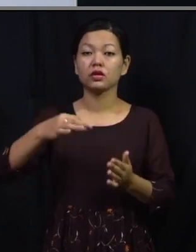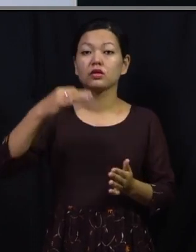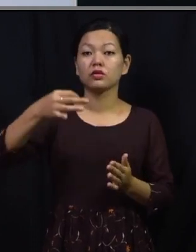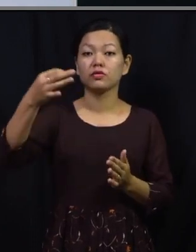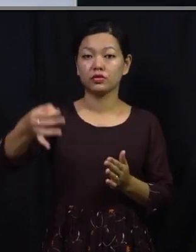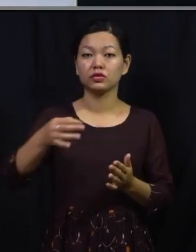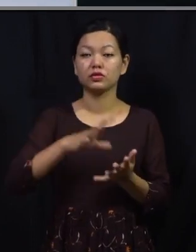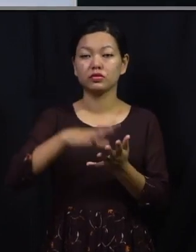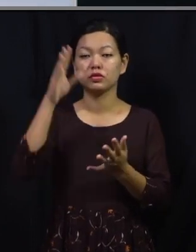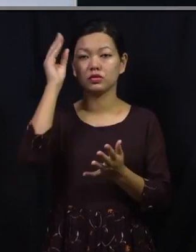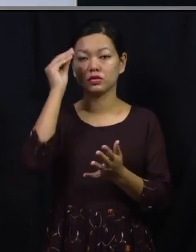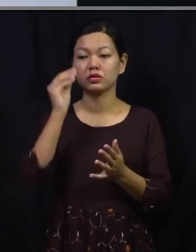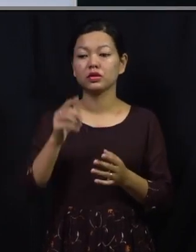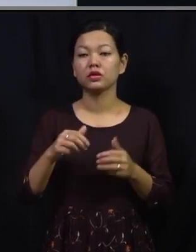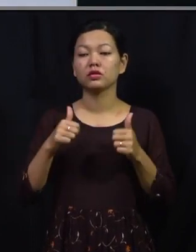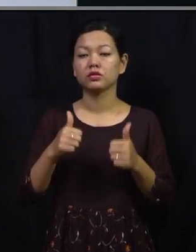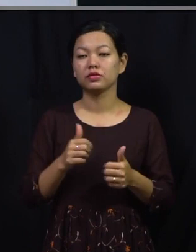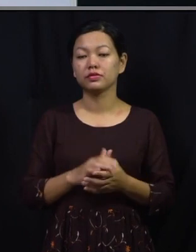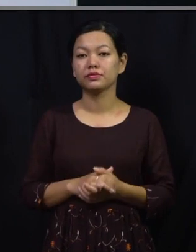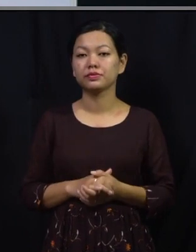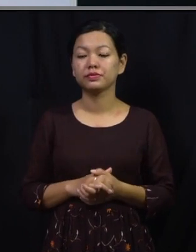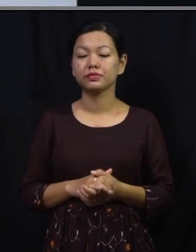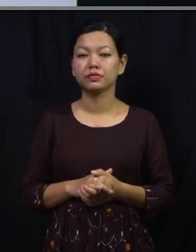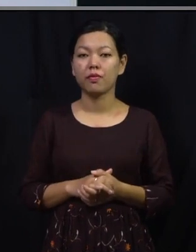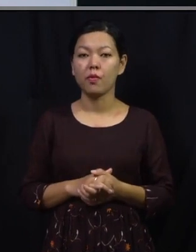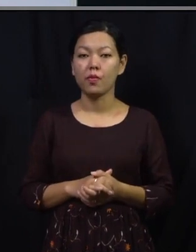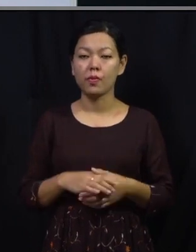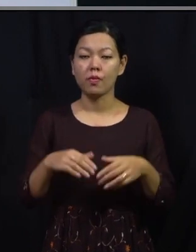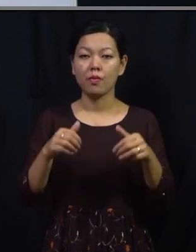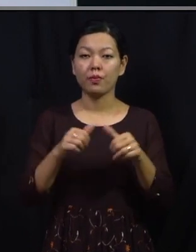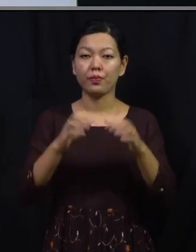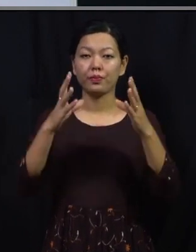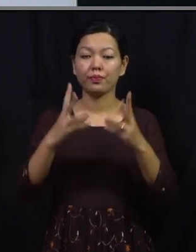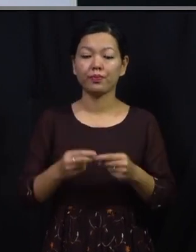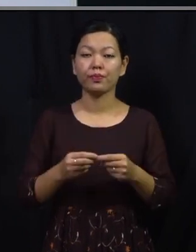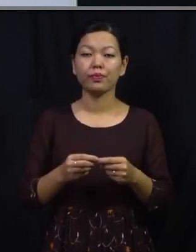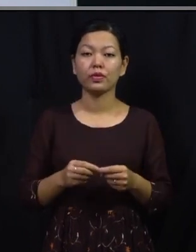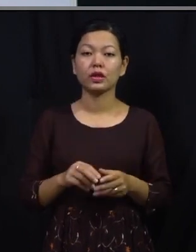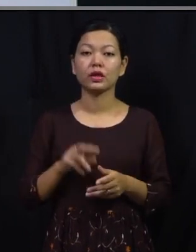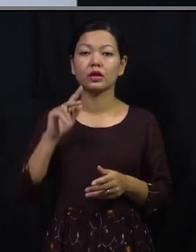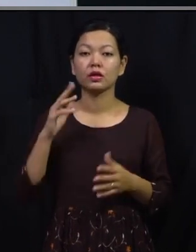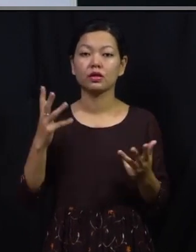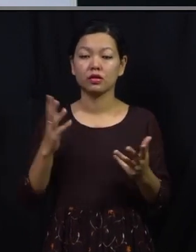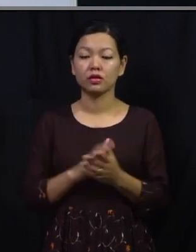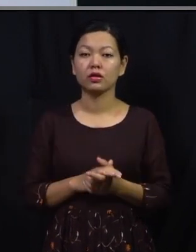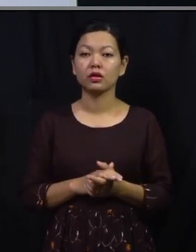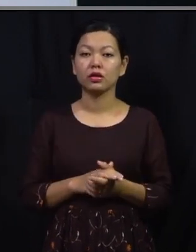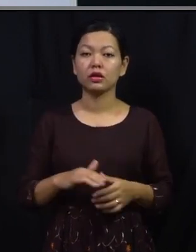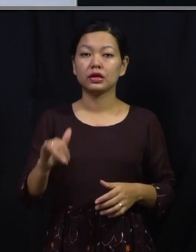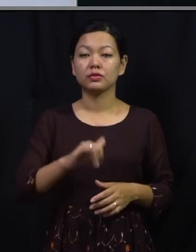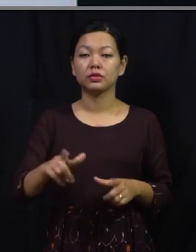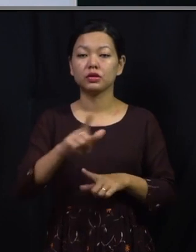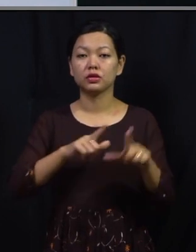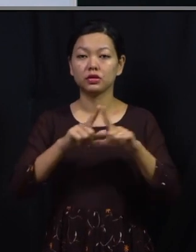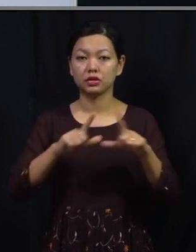classes. So accounting in simple terms, or in basically is known as the language of business.